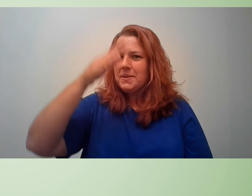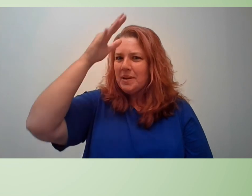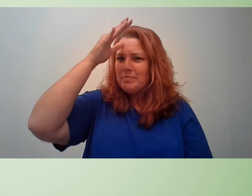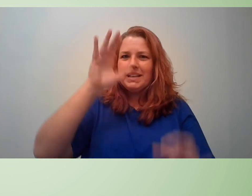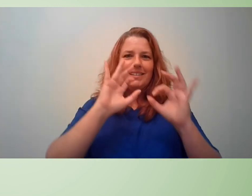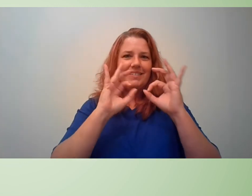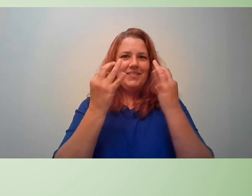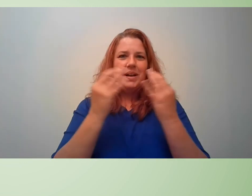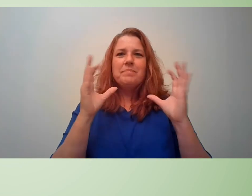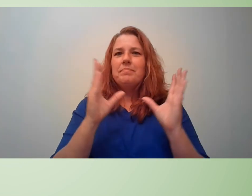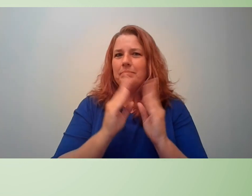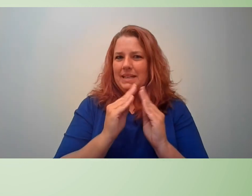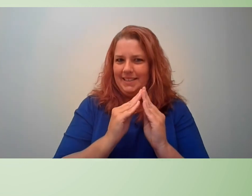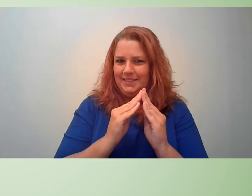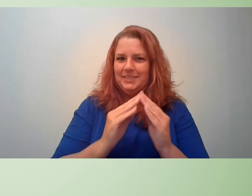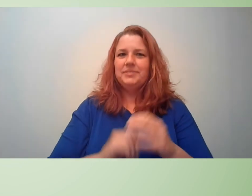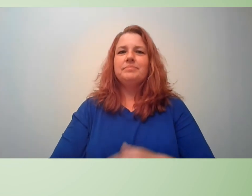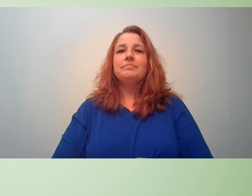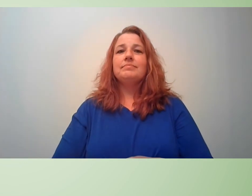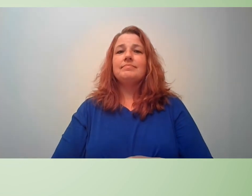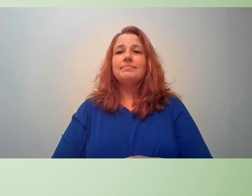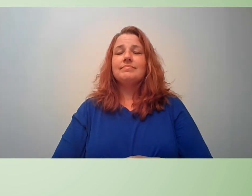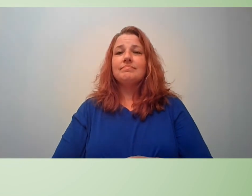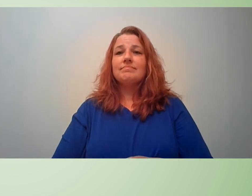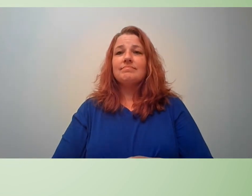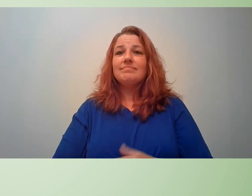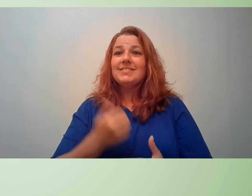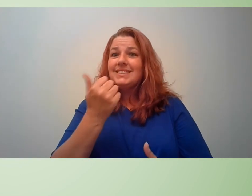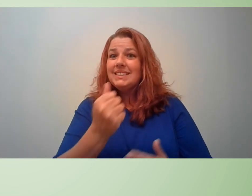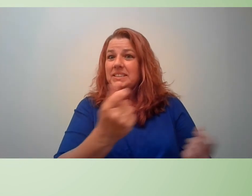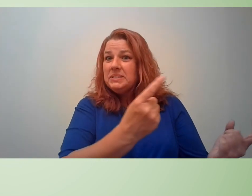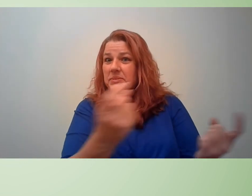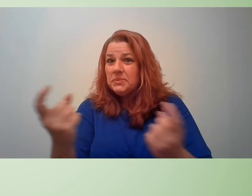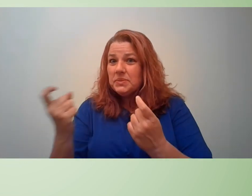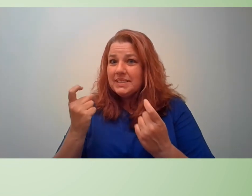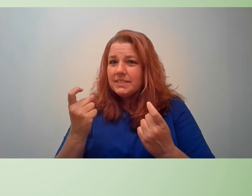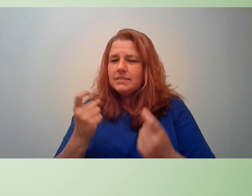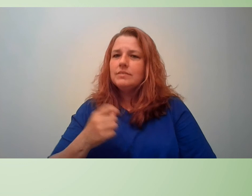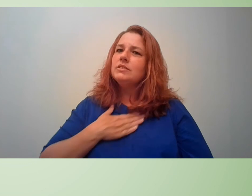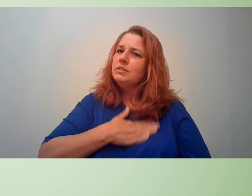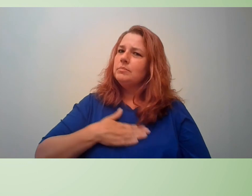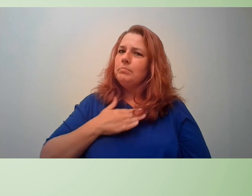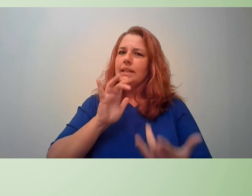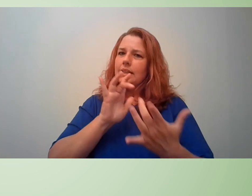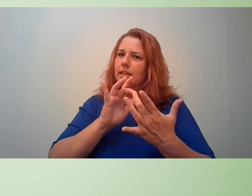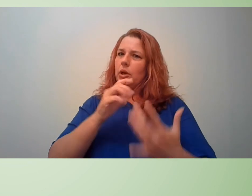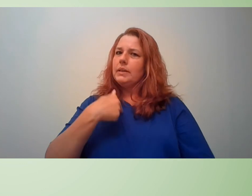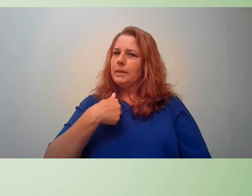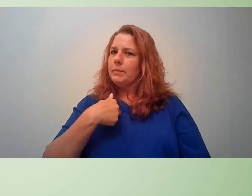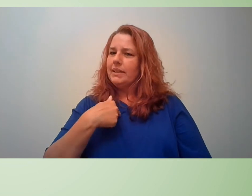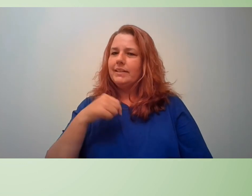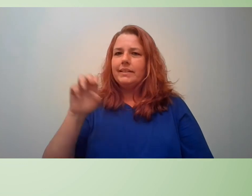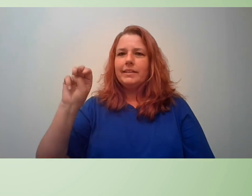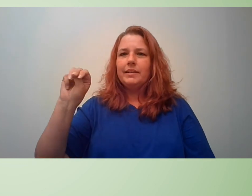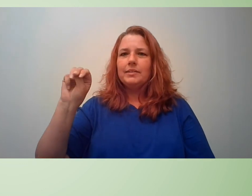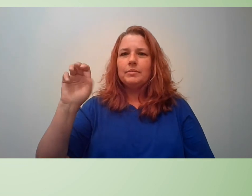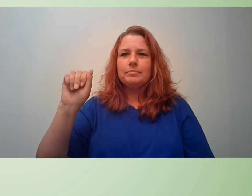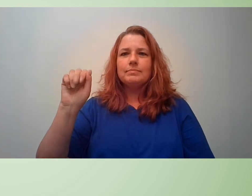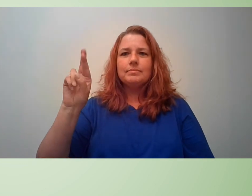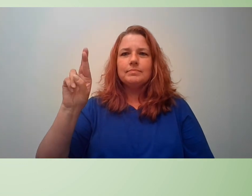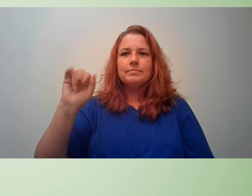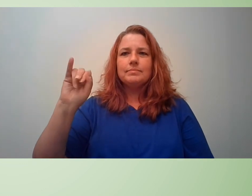me, Marie Dickinson, by phone, text, video app, or email. I look forward to another great school year working with you.